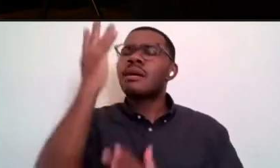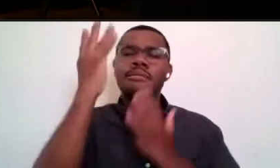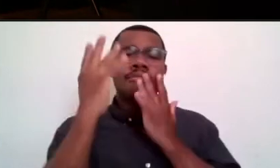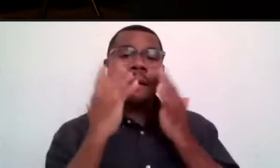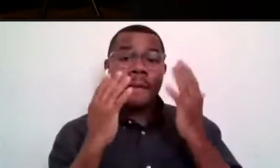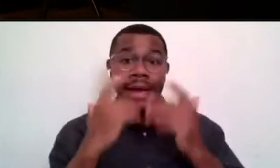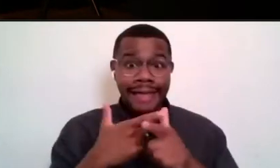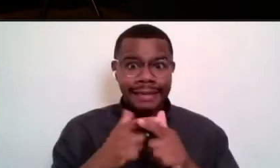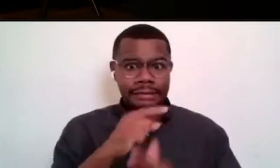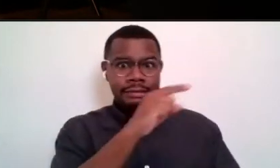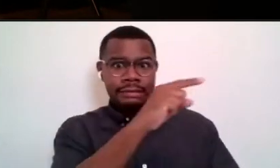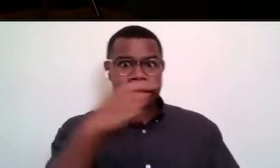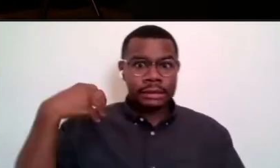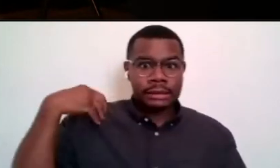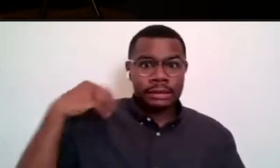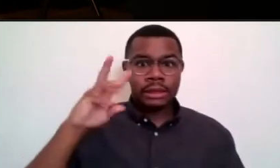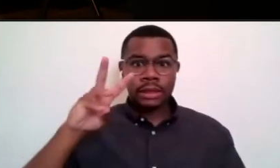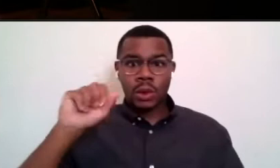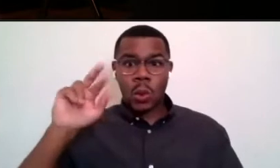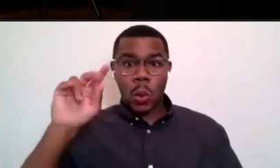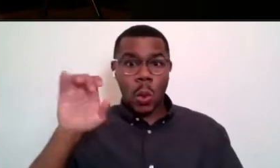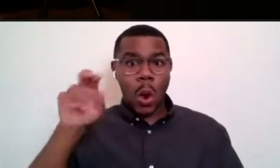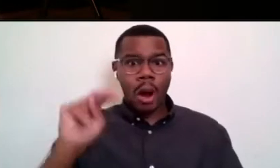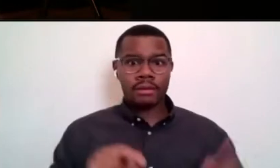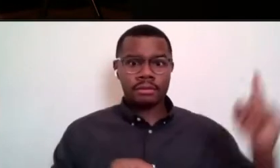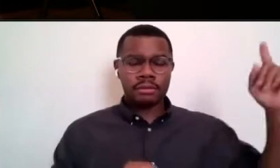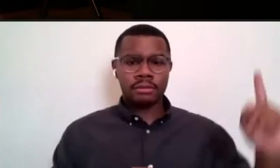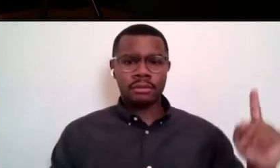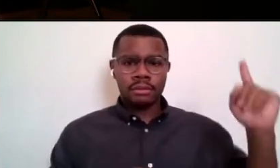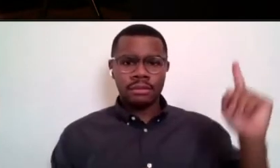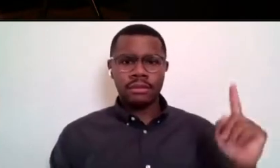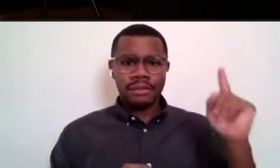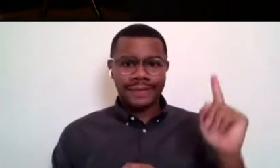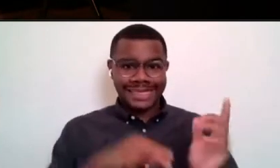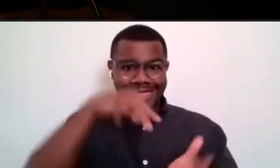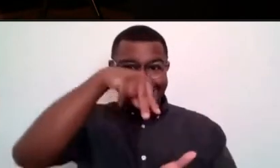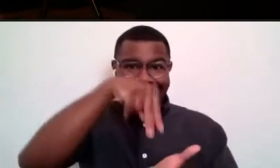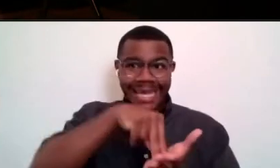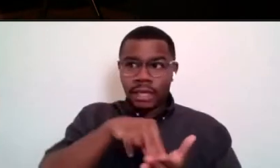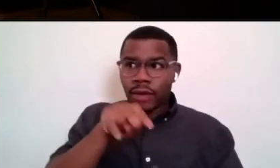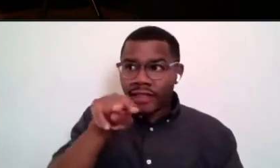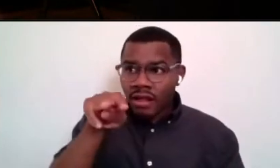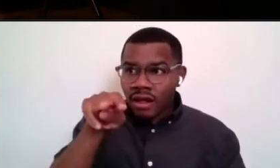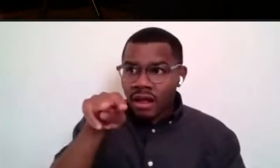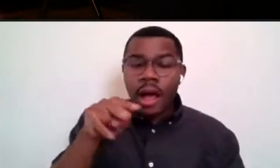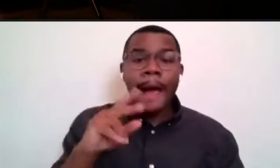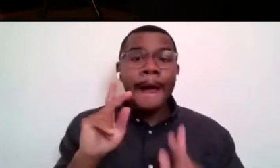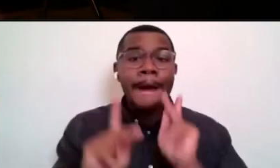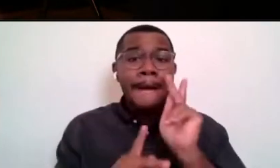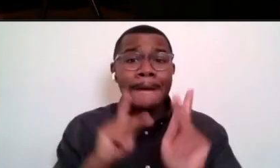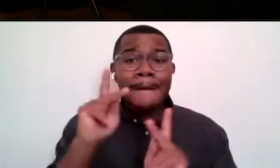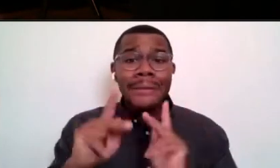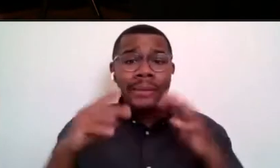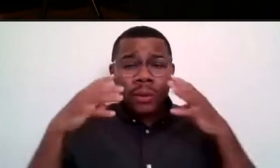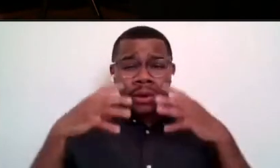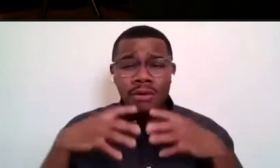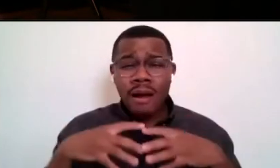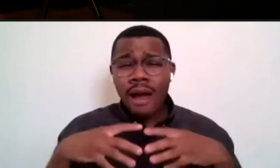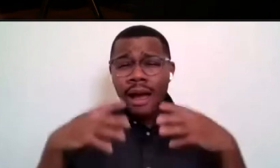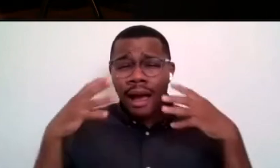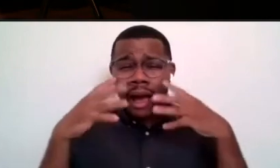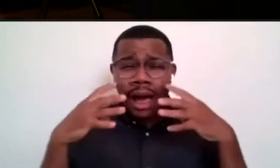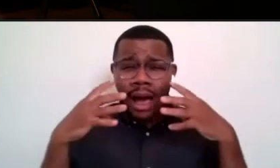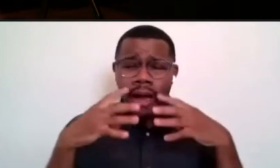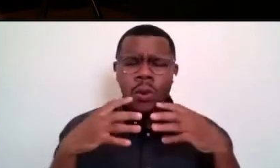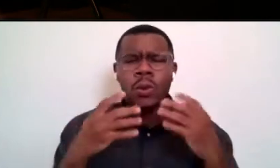don't look now, but the warden is standing in the doorway, because people were crying, you know, they were crying. But that was like,